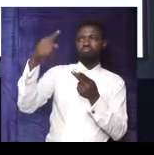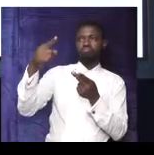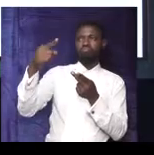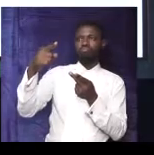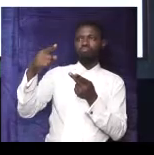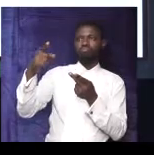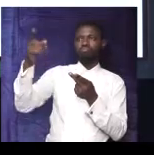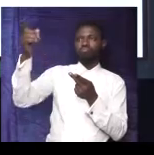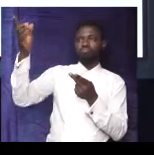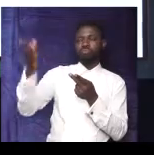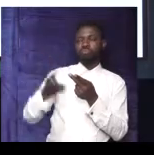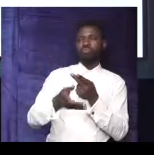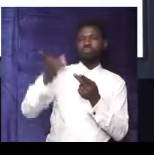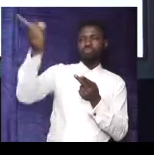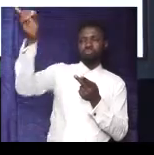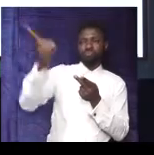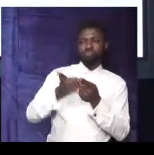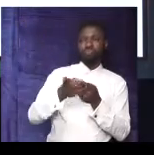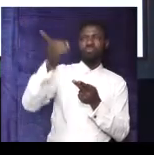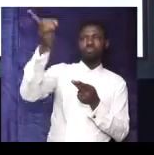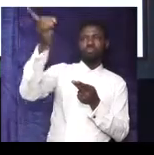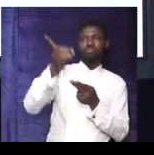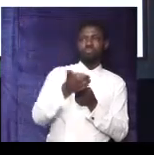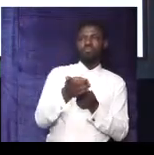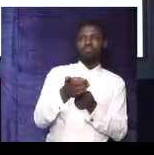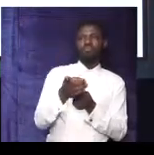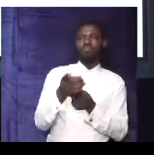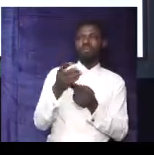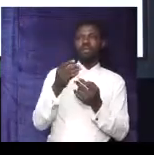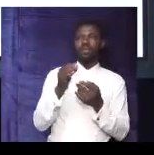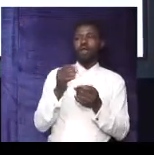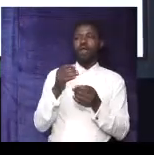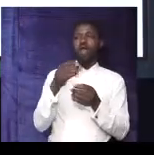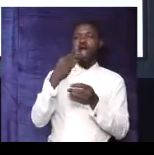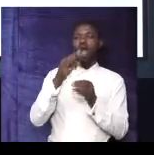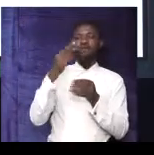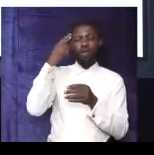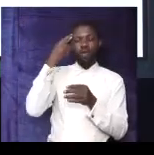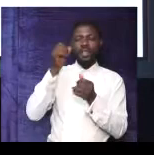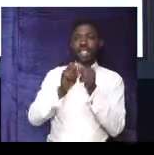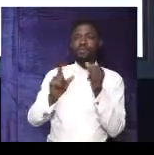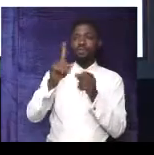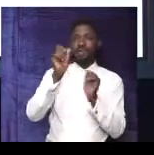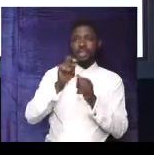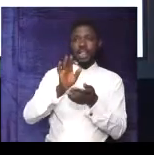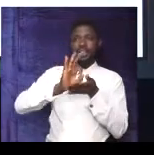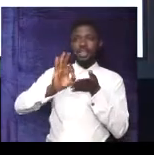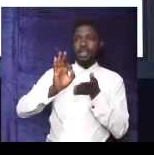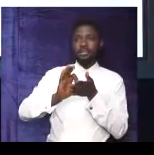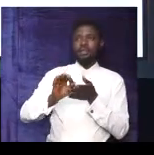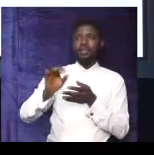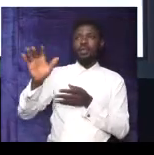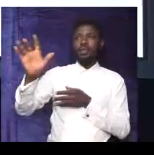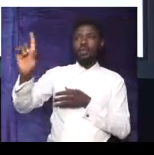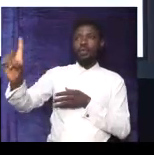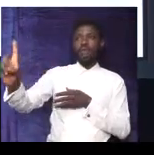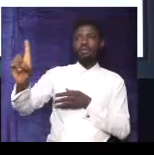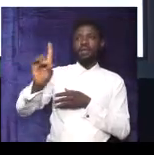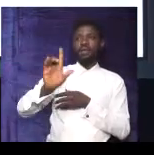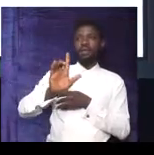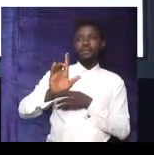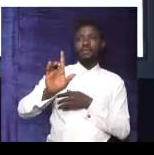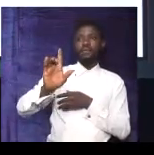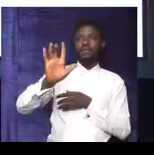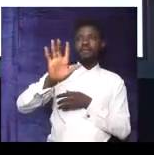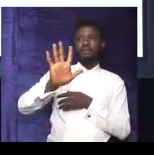how it's drawn? This way, and this way. Then of course everyone can count. Here I have